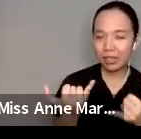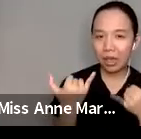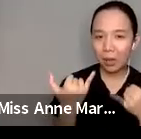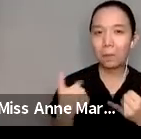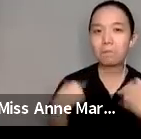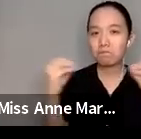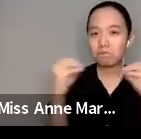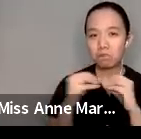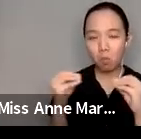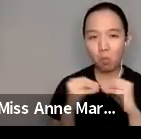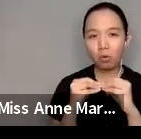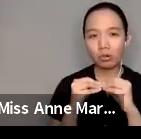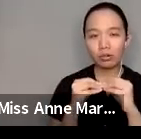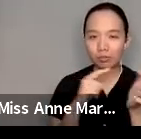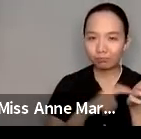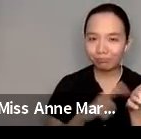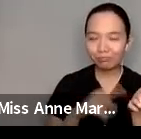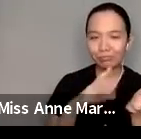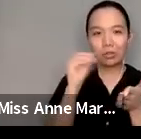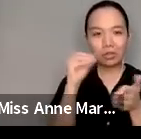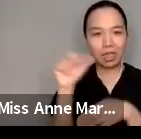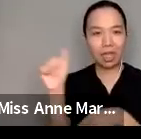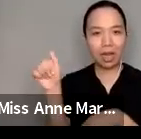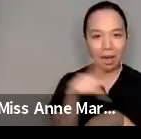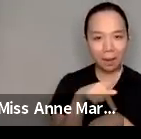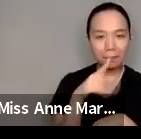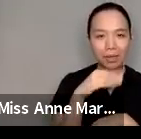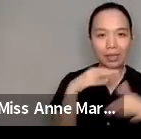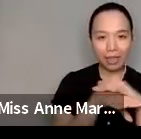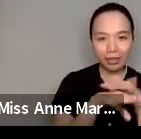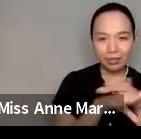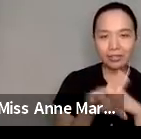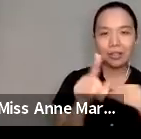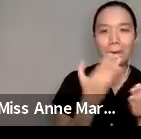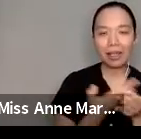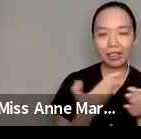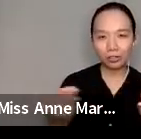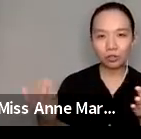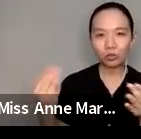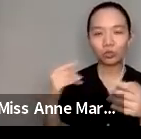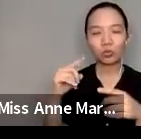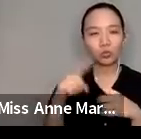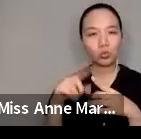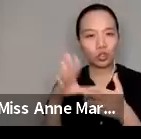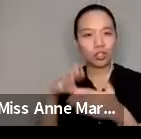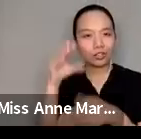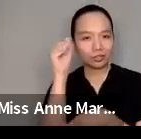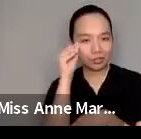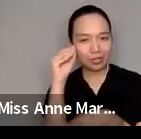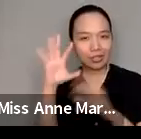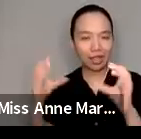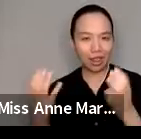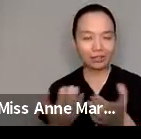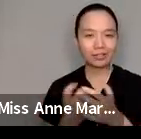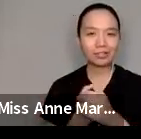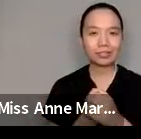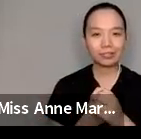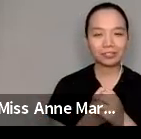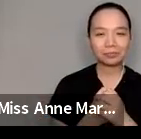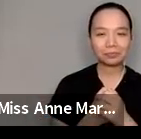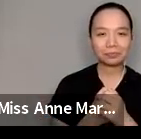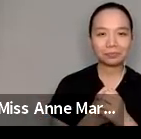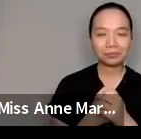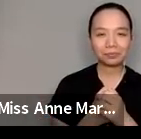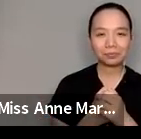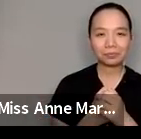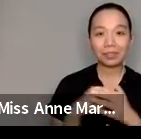know more about application and the web to access the material to learning in the class.